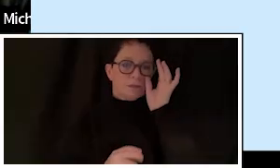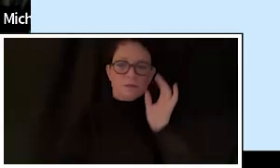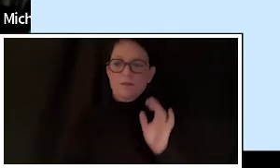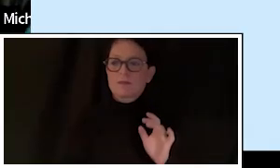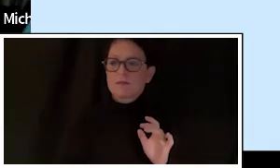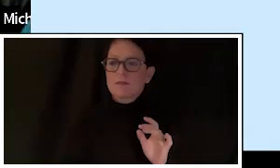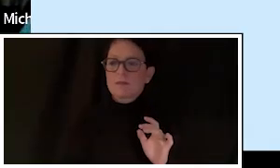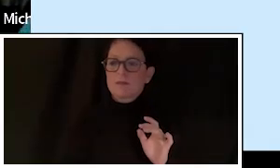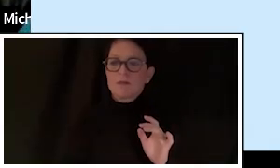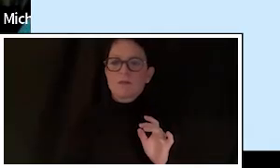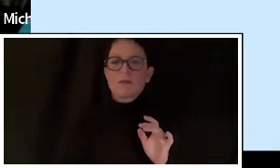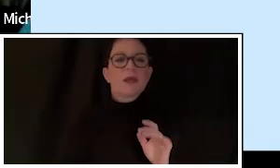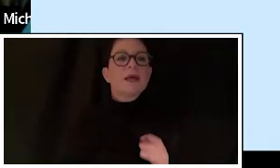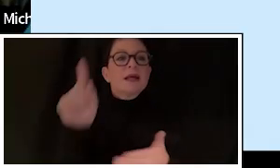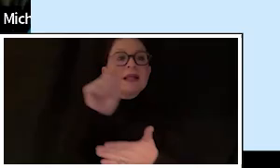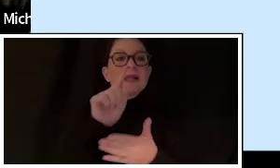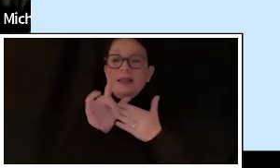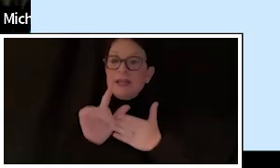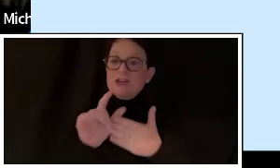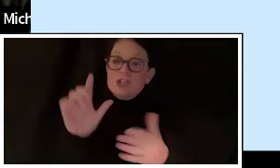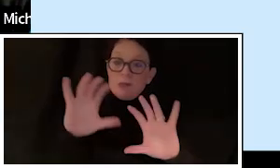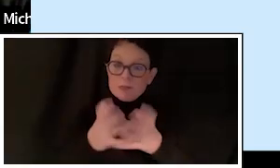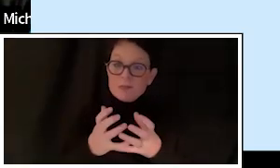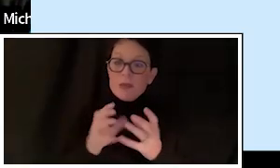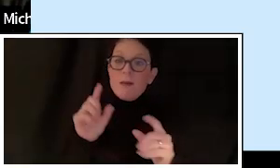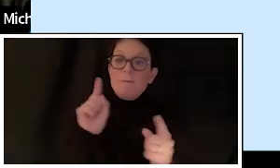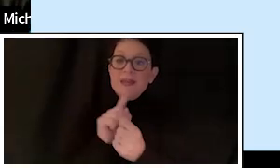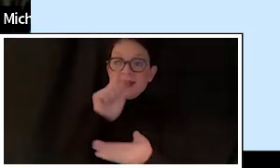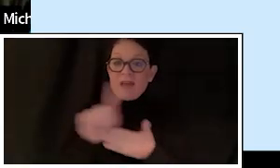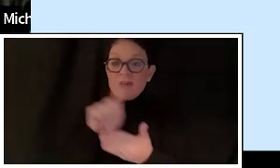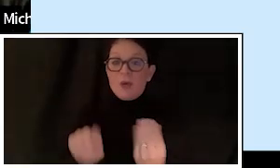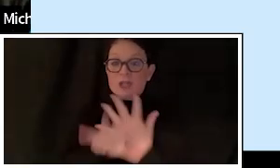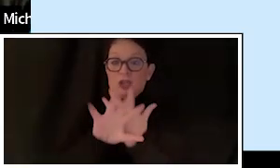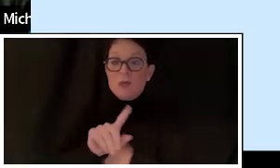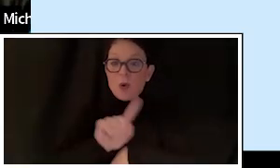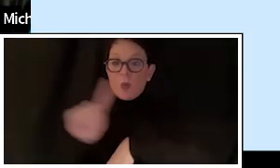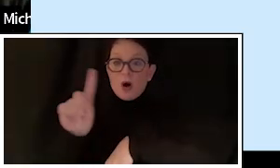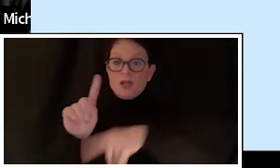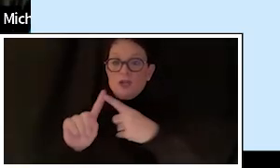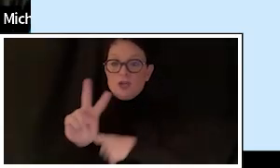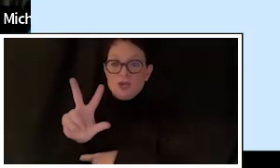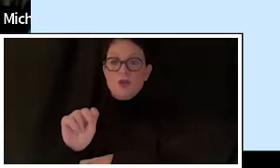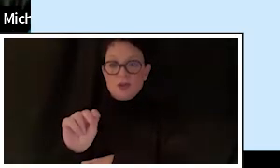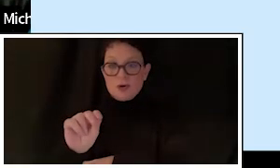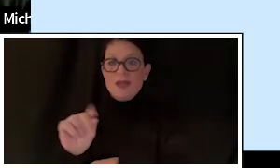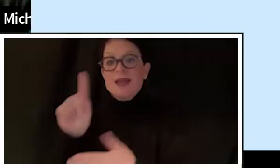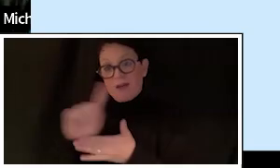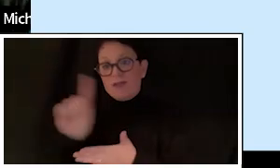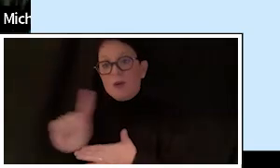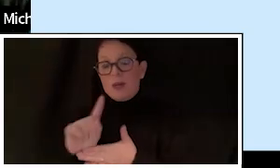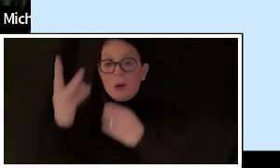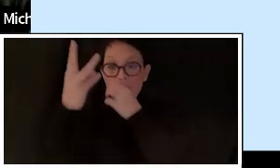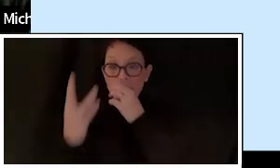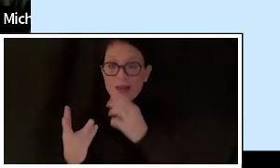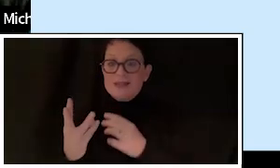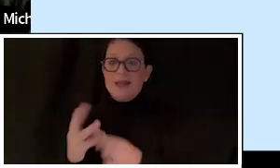The Leadership Series meets weekly over Zoom from 1 p.m. to 2:30 p.m.